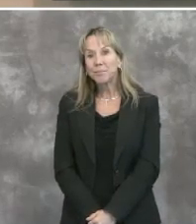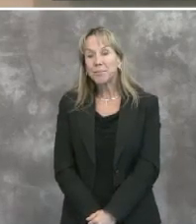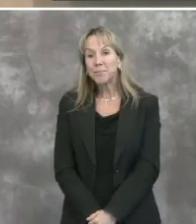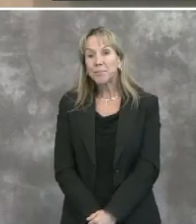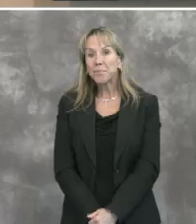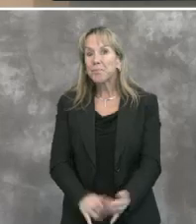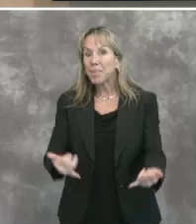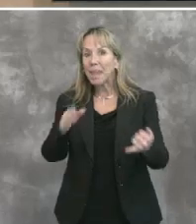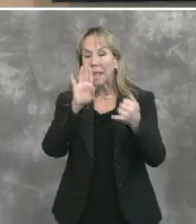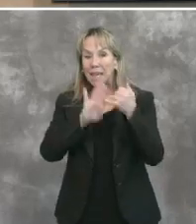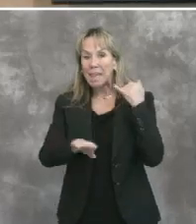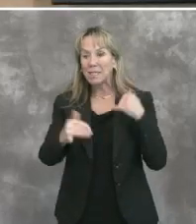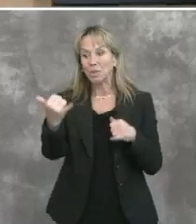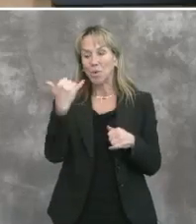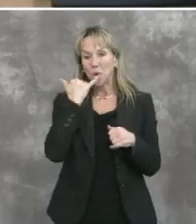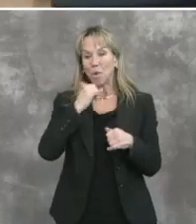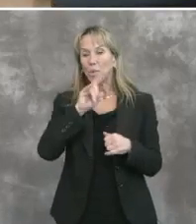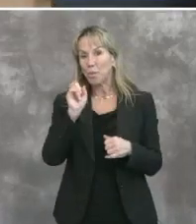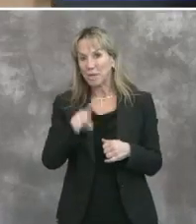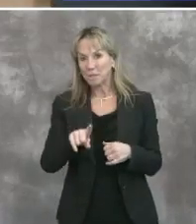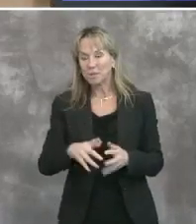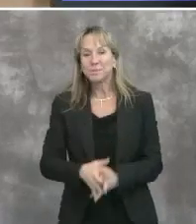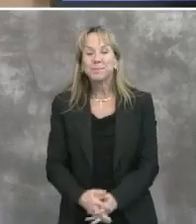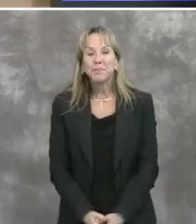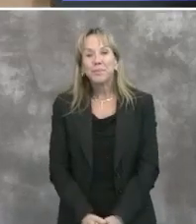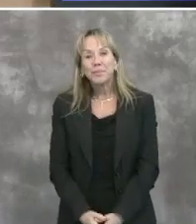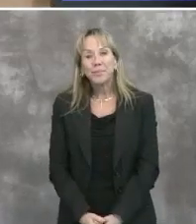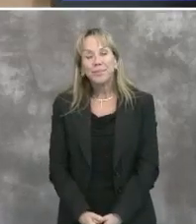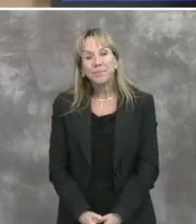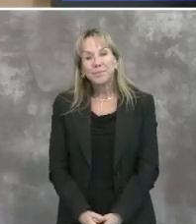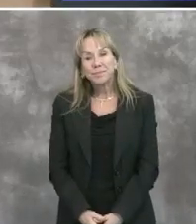Okay, our last call-in question.